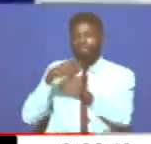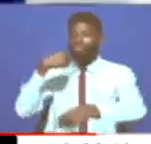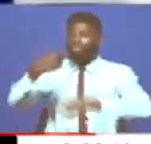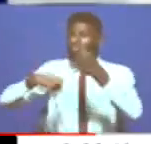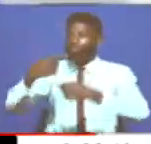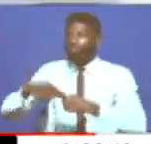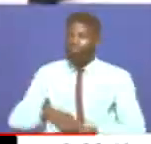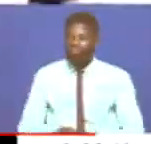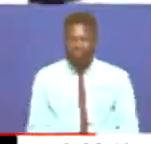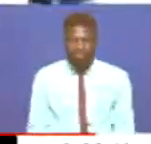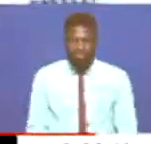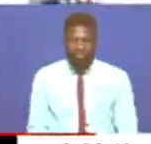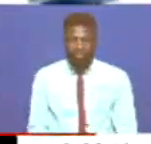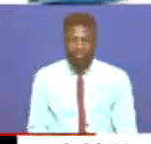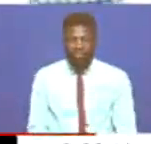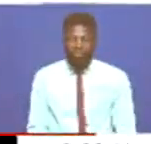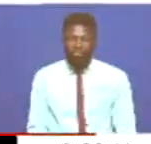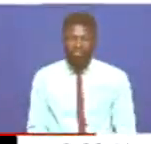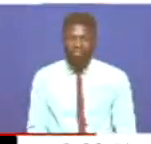Easy Friday.